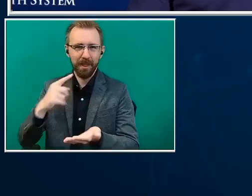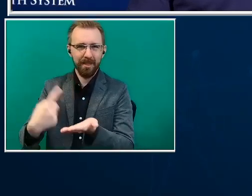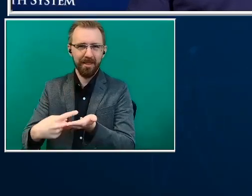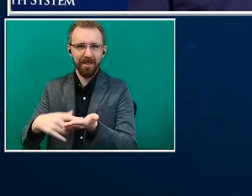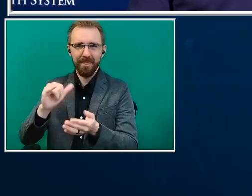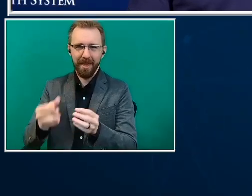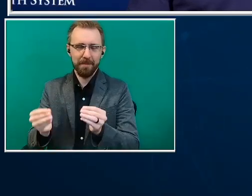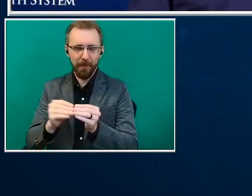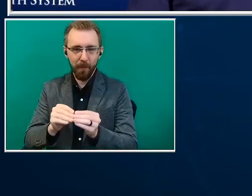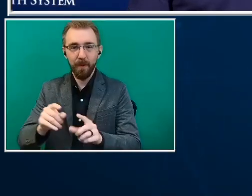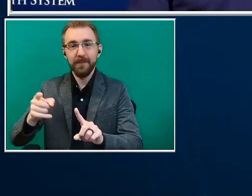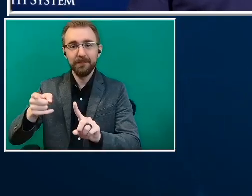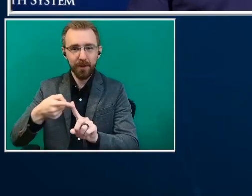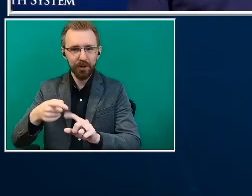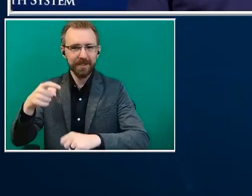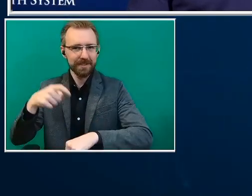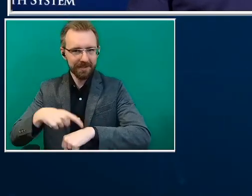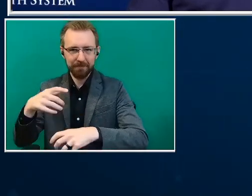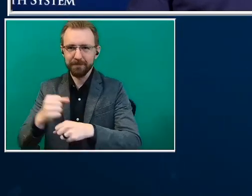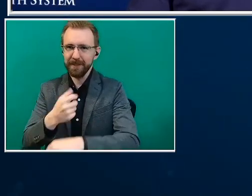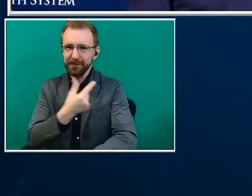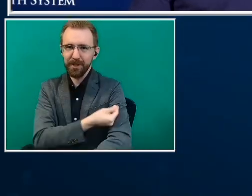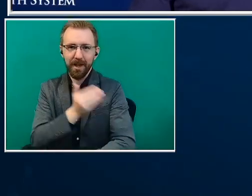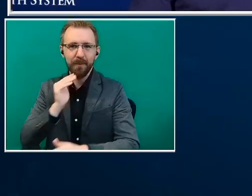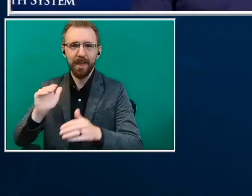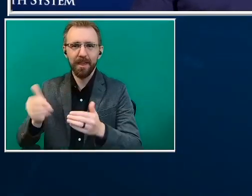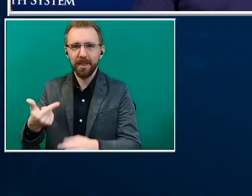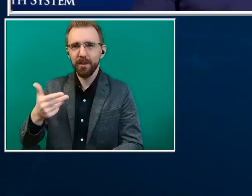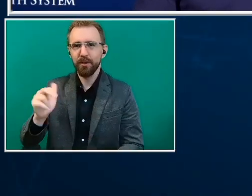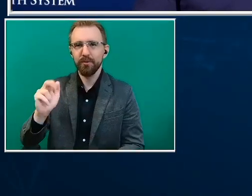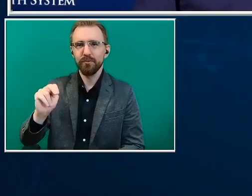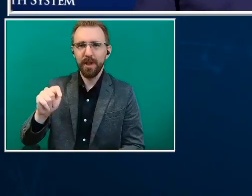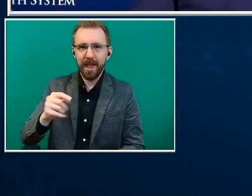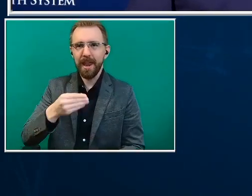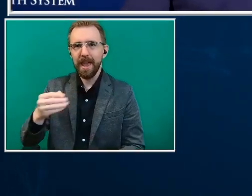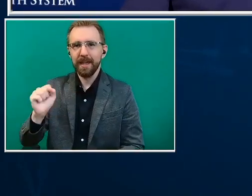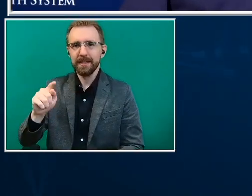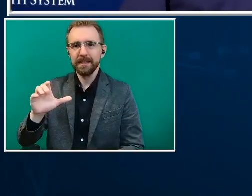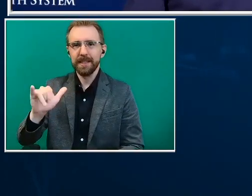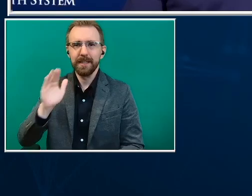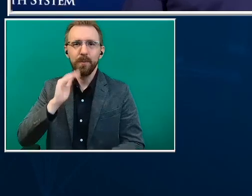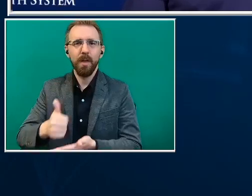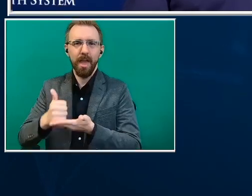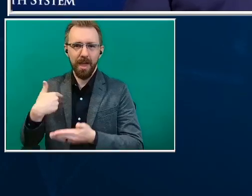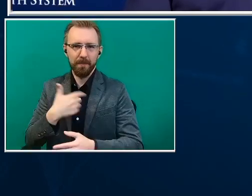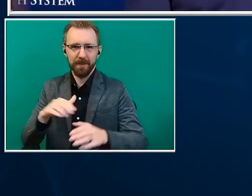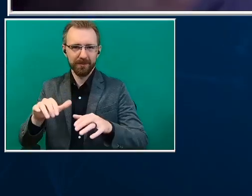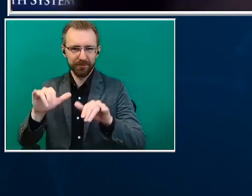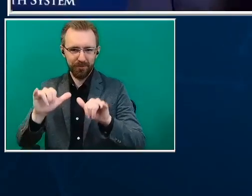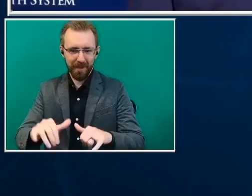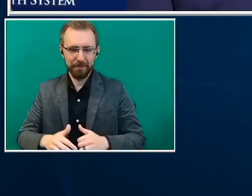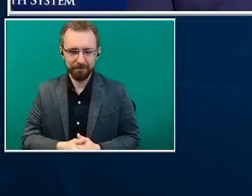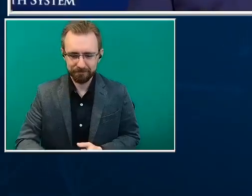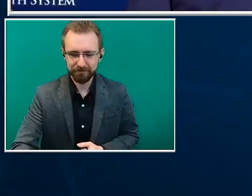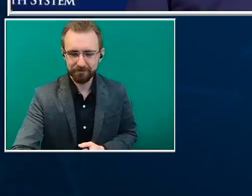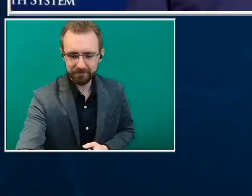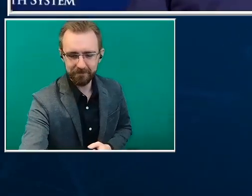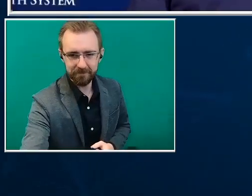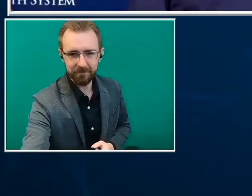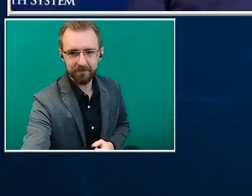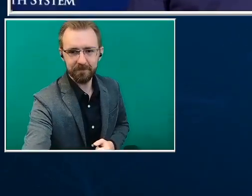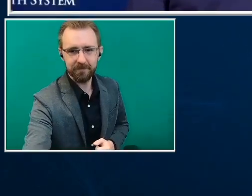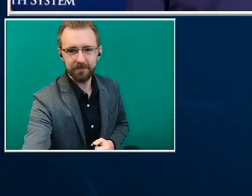it's time to get our shot. Let me introduce Grant and Stacy, who are going to help us do just that. All right, Stacy, you got stuck